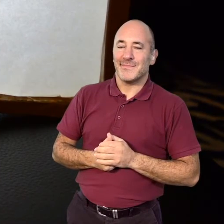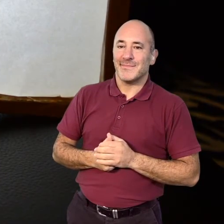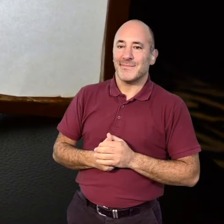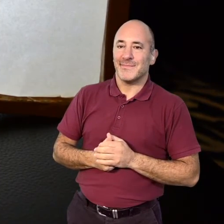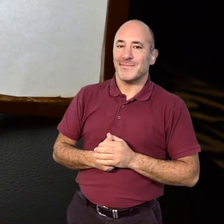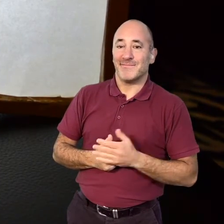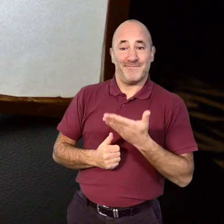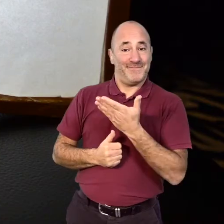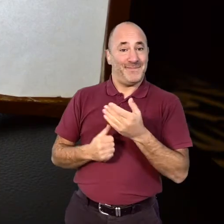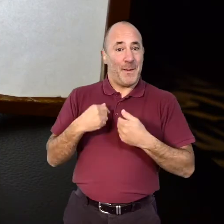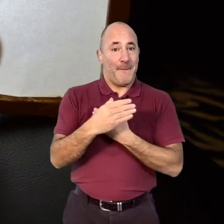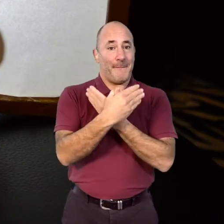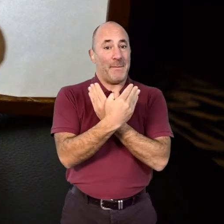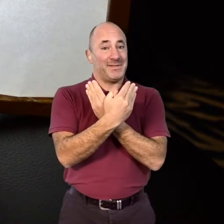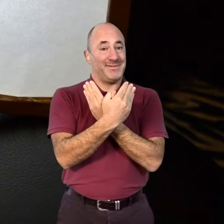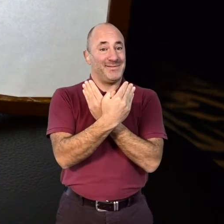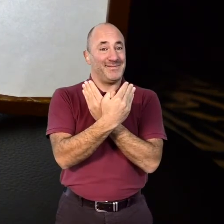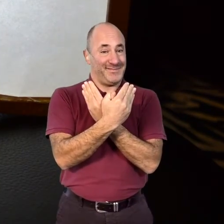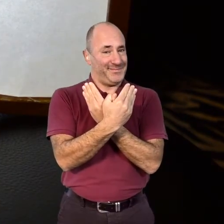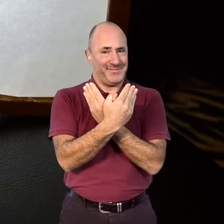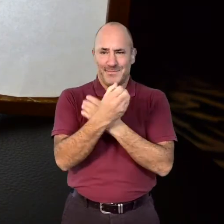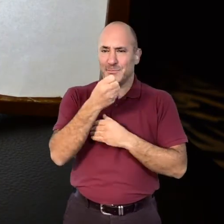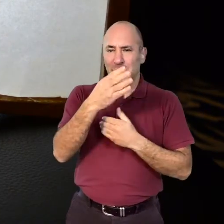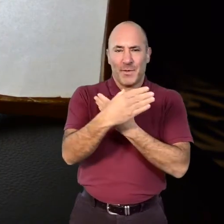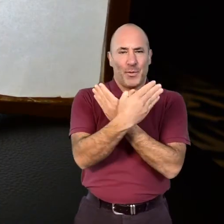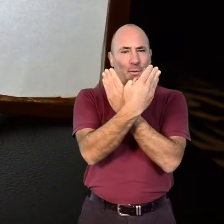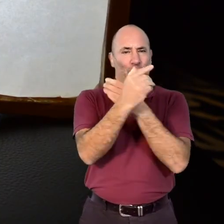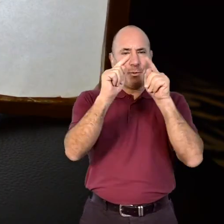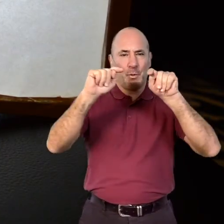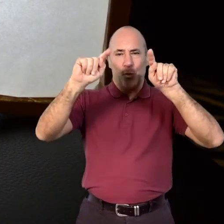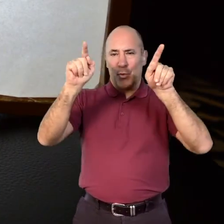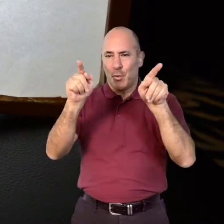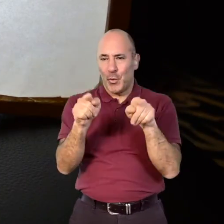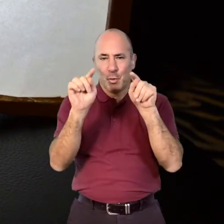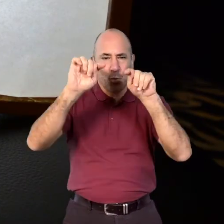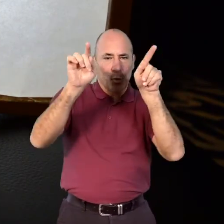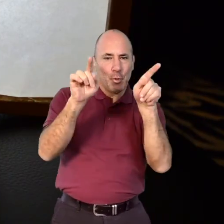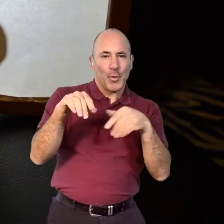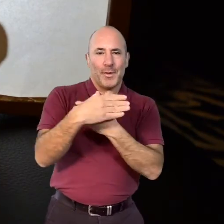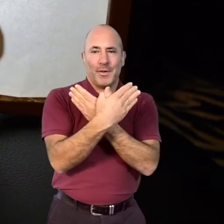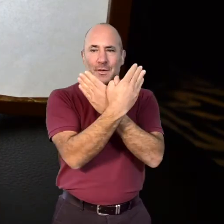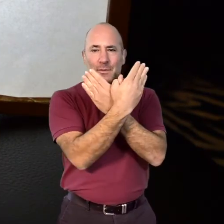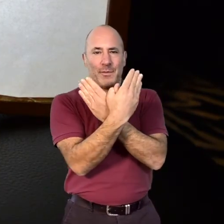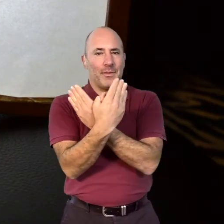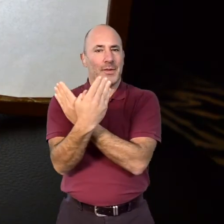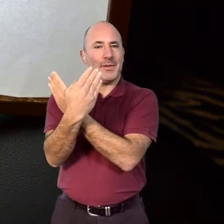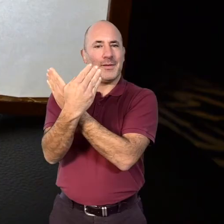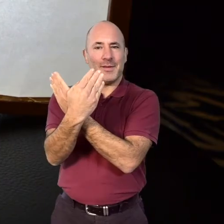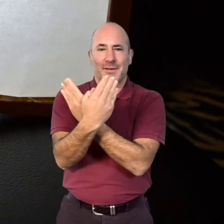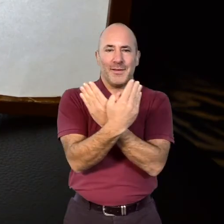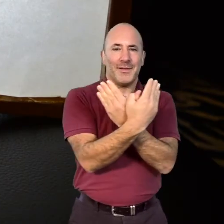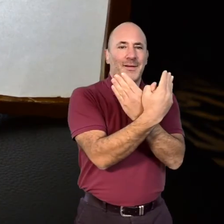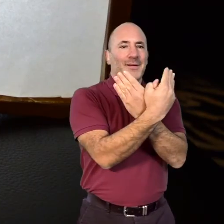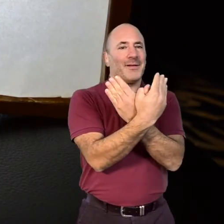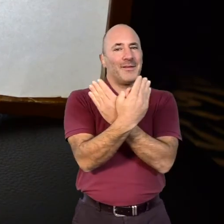There's our puppet on the theatre. It's a beautiful silhouette with lovely swirly holes as it moves back and forth along the baking